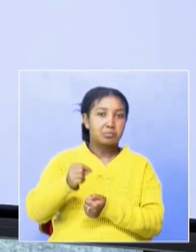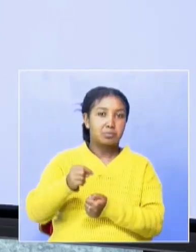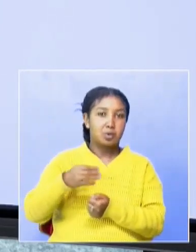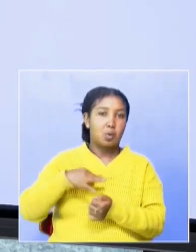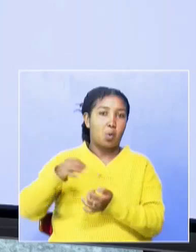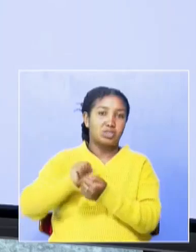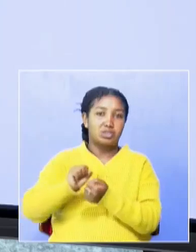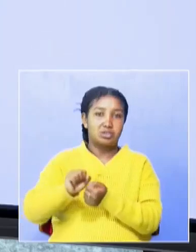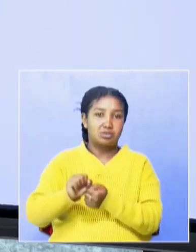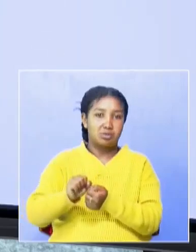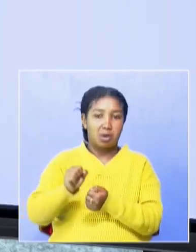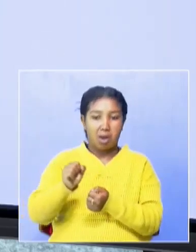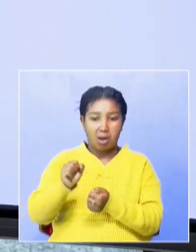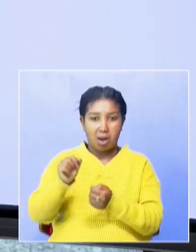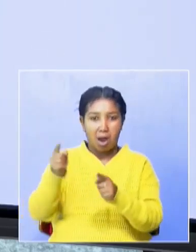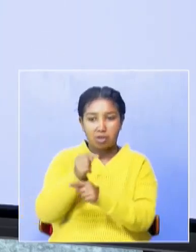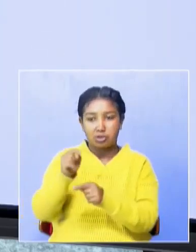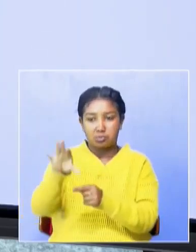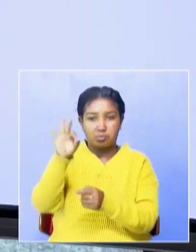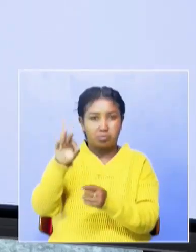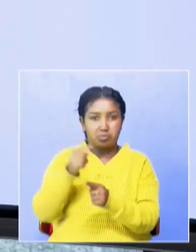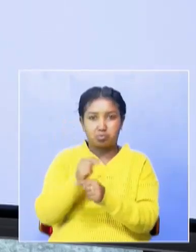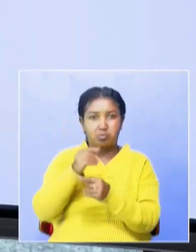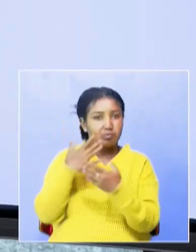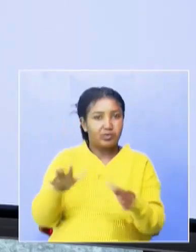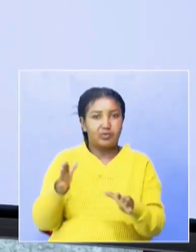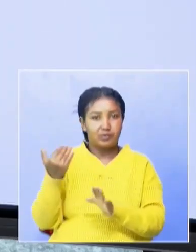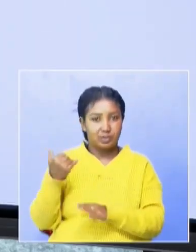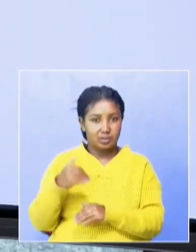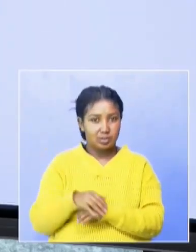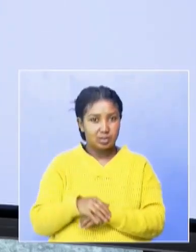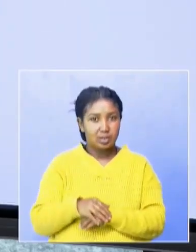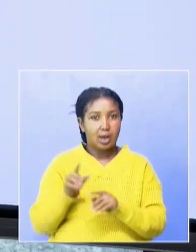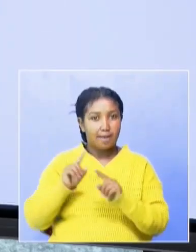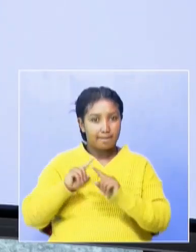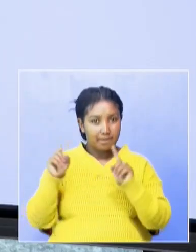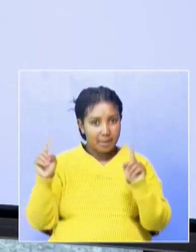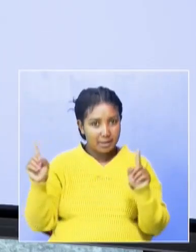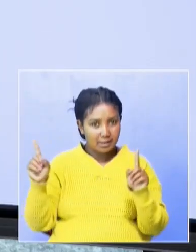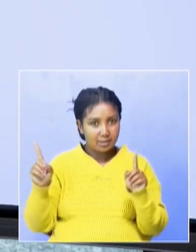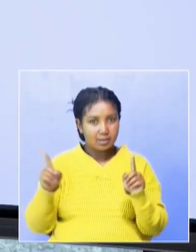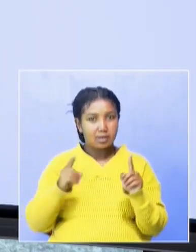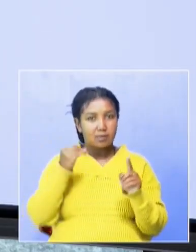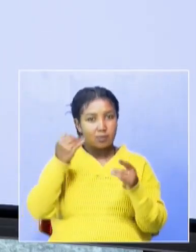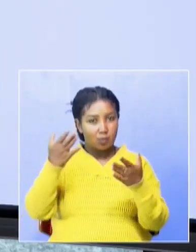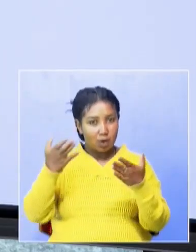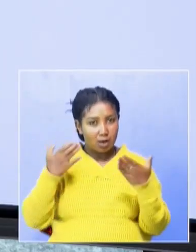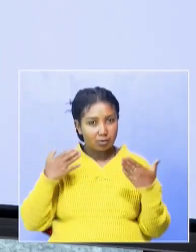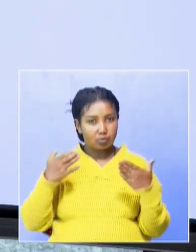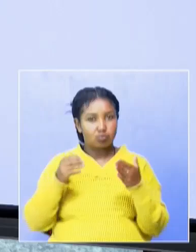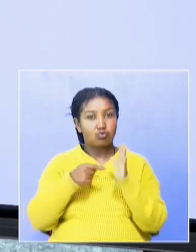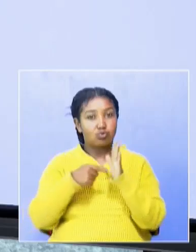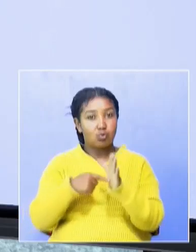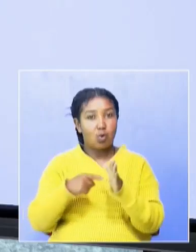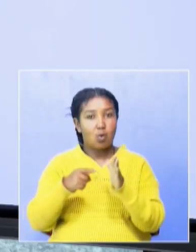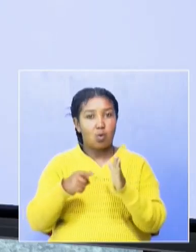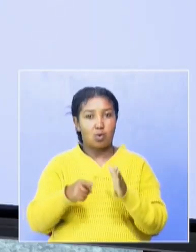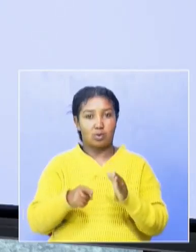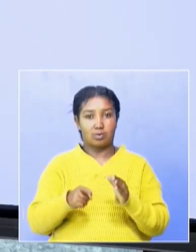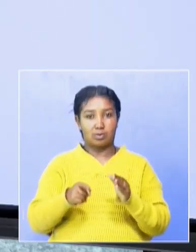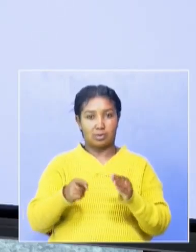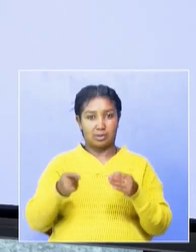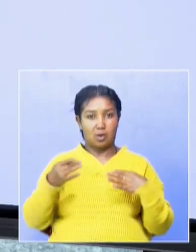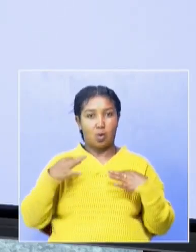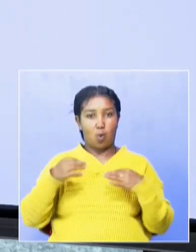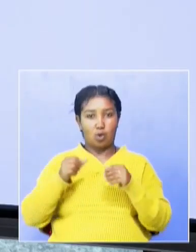what? The action washed. It's completed there. But if you want to show as it